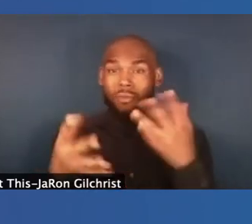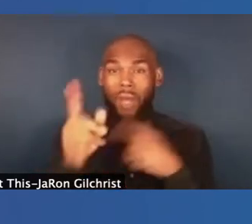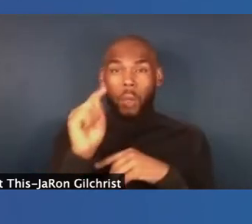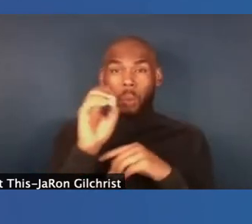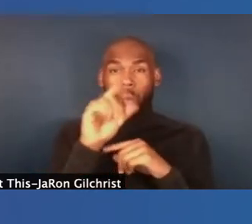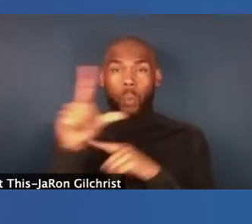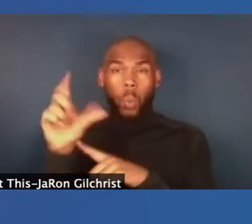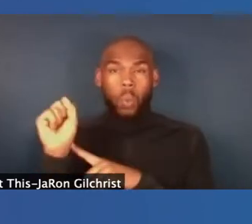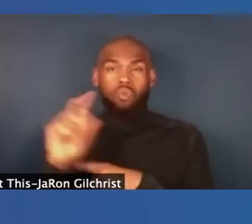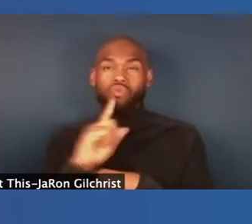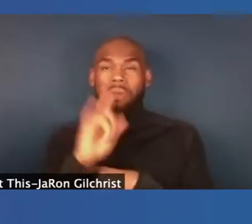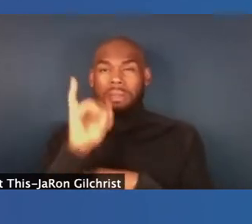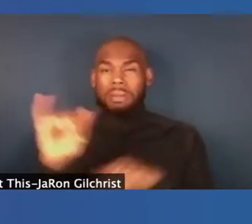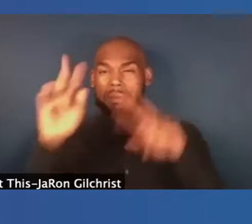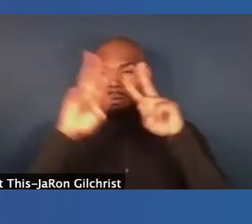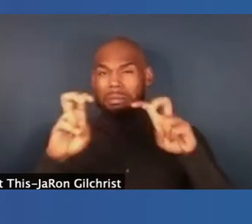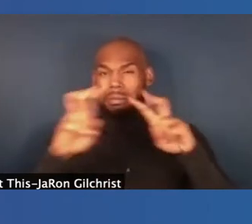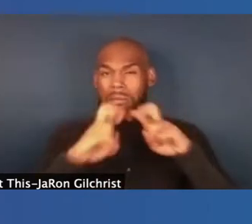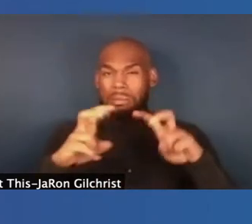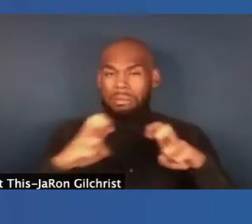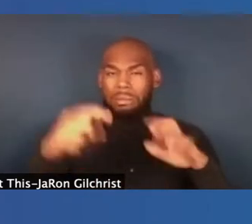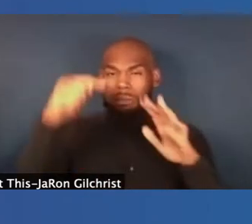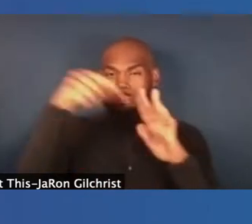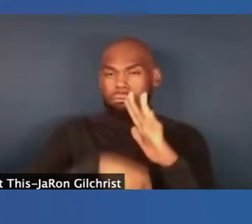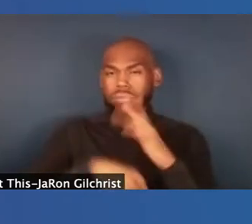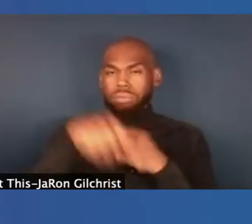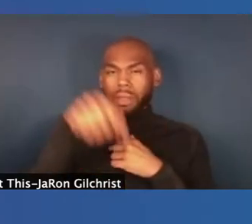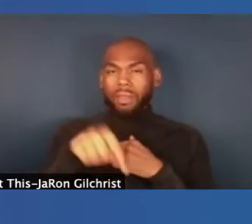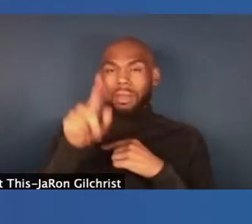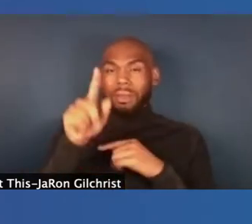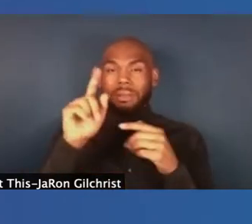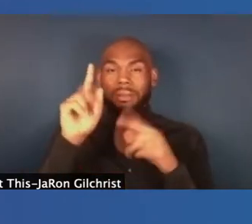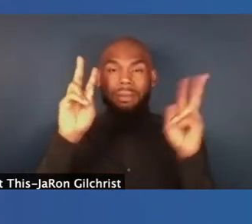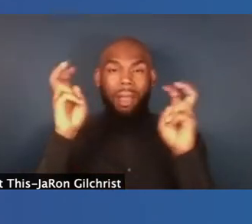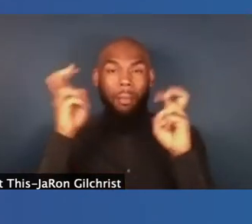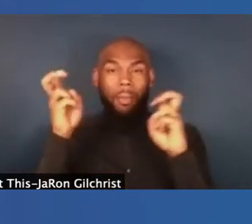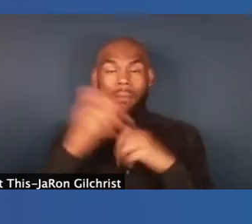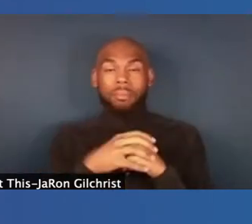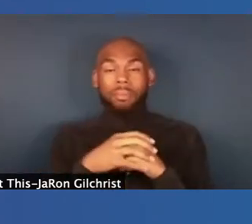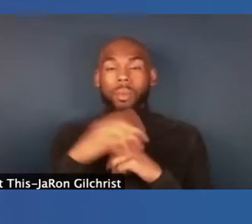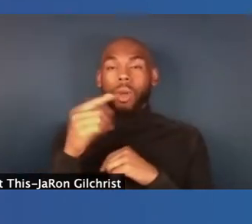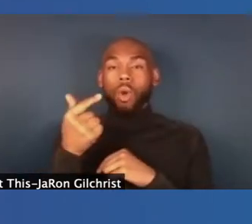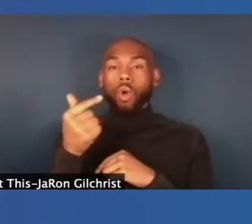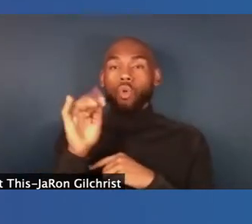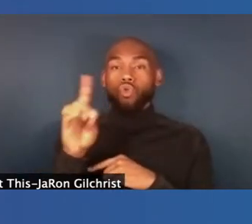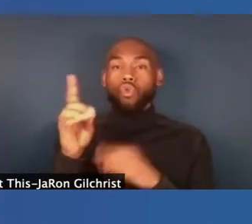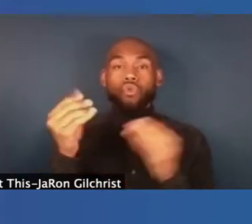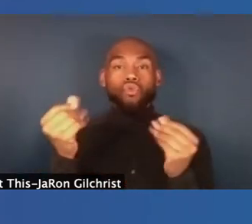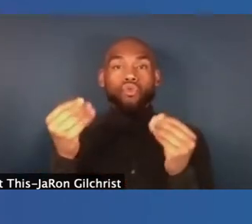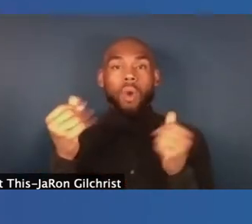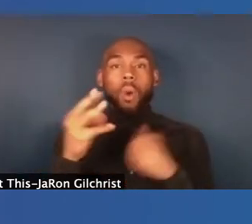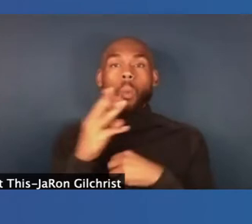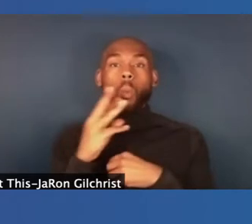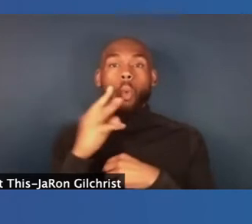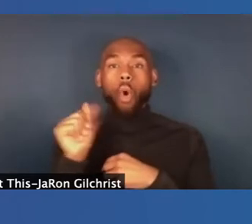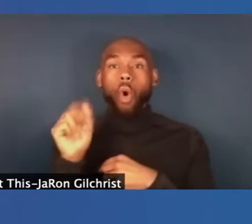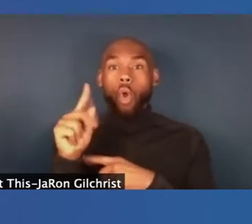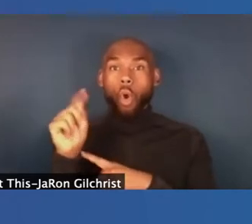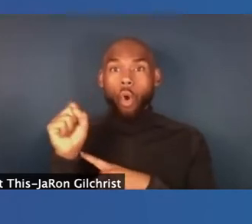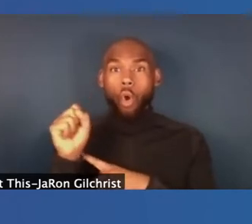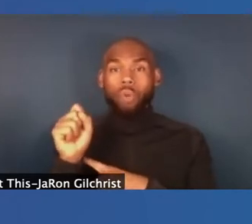these topics. And specifically with Groundwater Arts, who is also deeply connected to Producer Hub as one of our fiscally